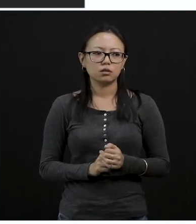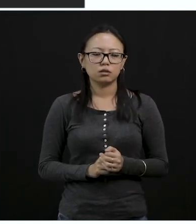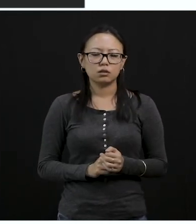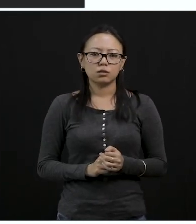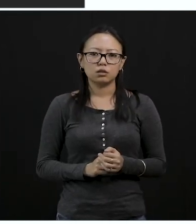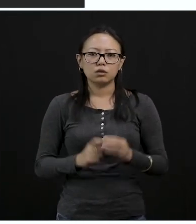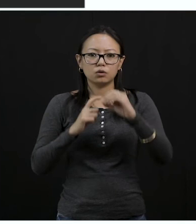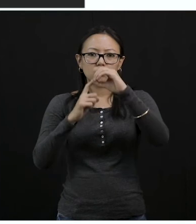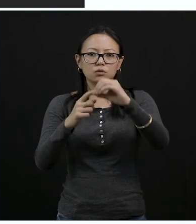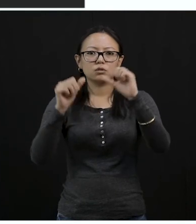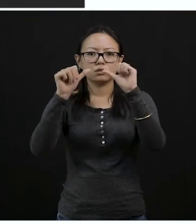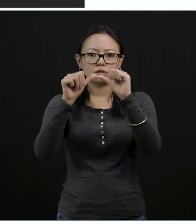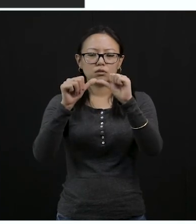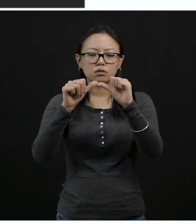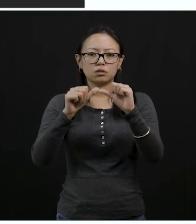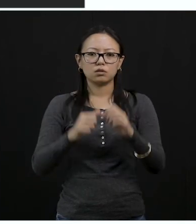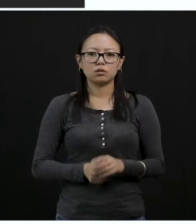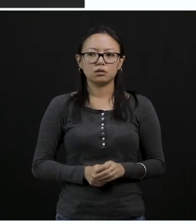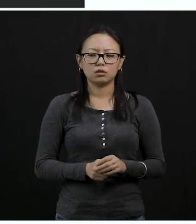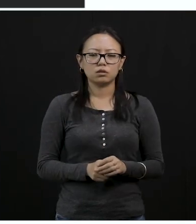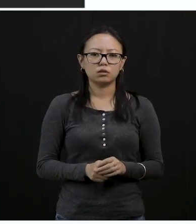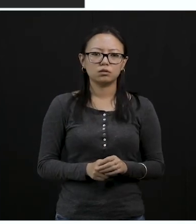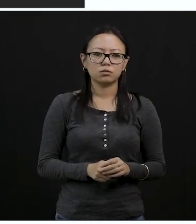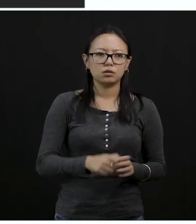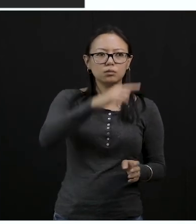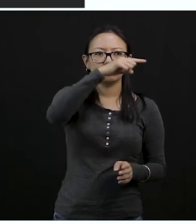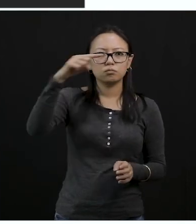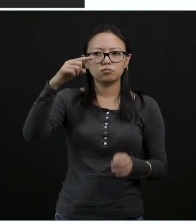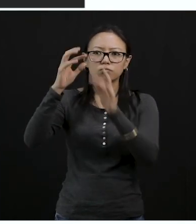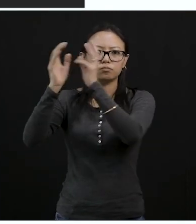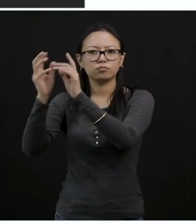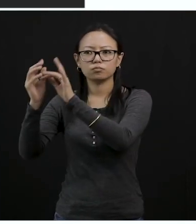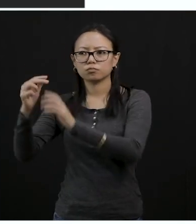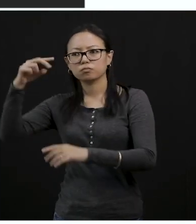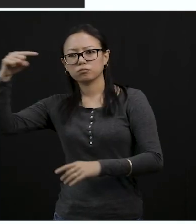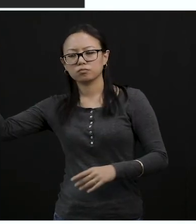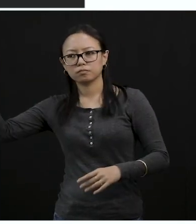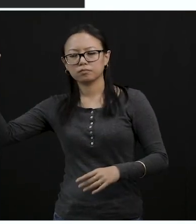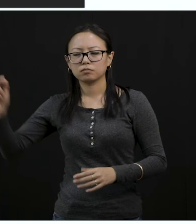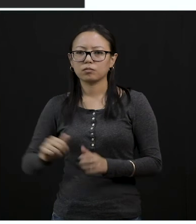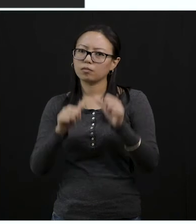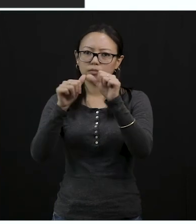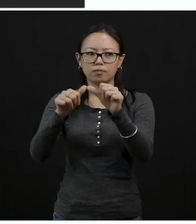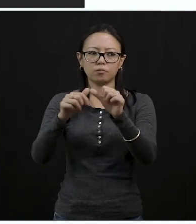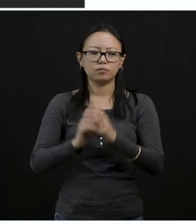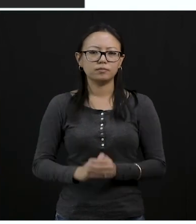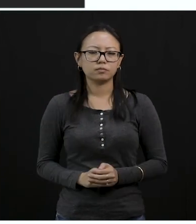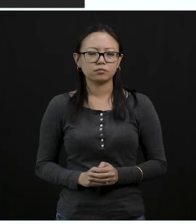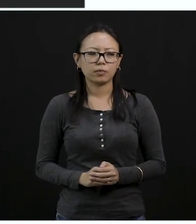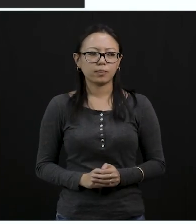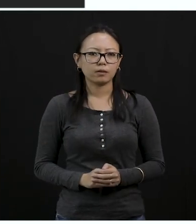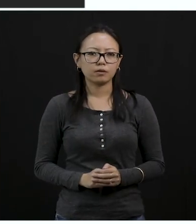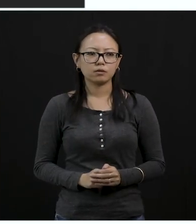blanks, the first one, short and brief messages are sent through